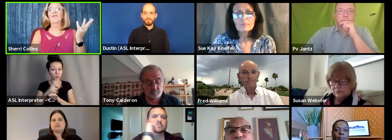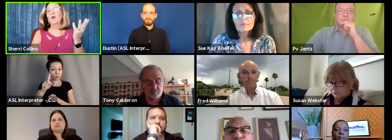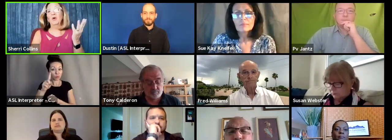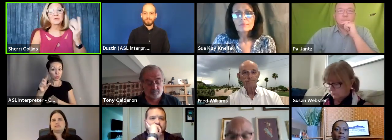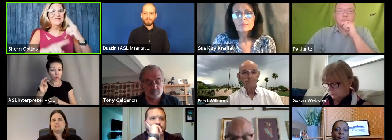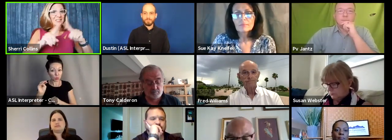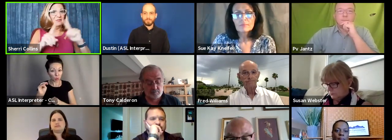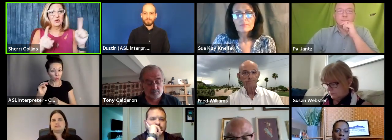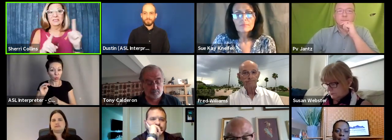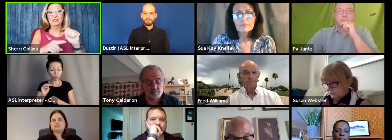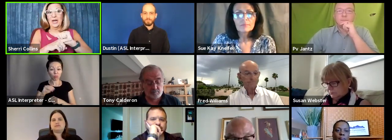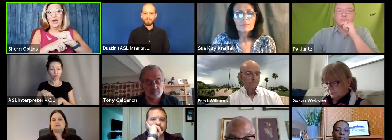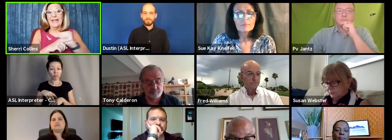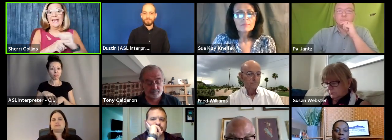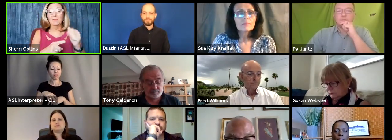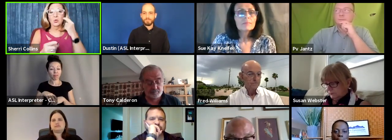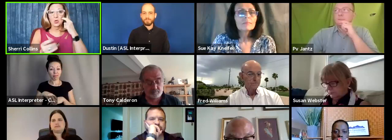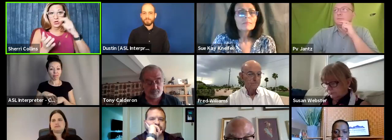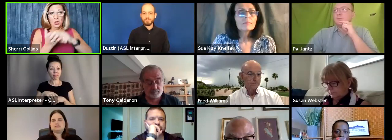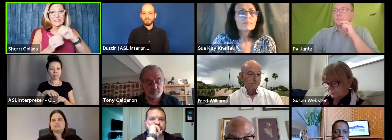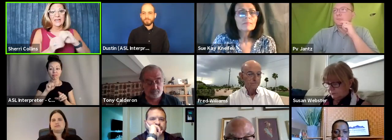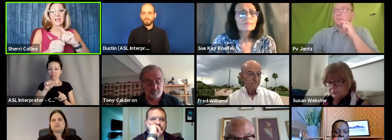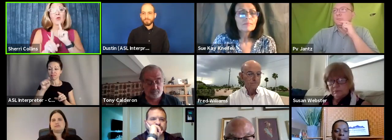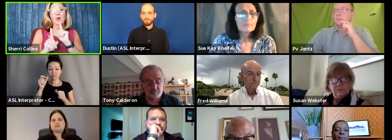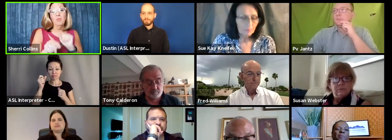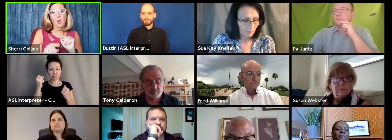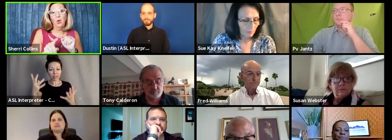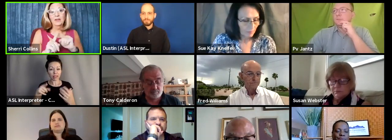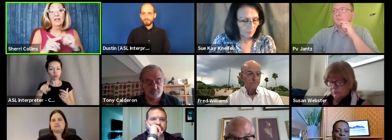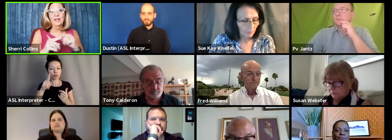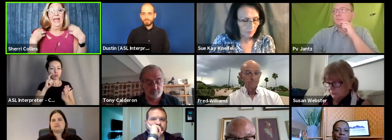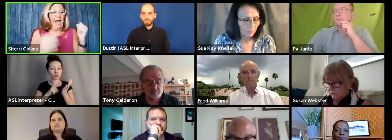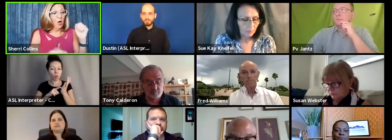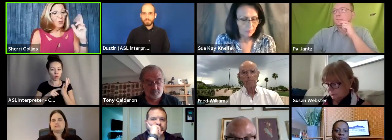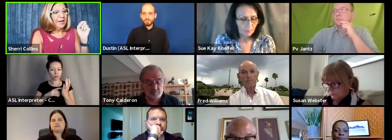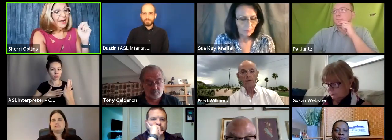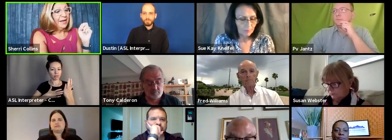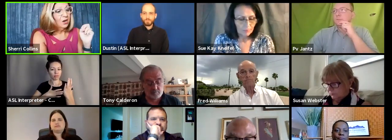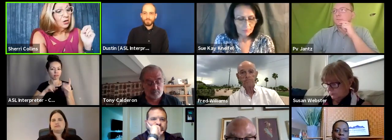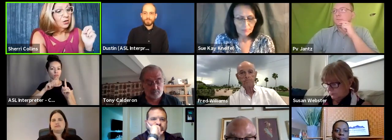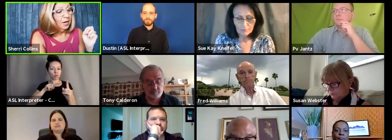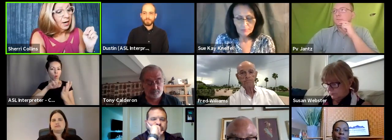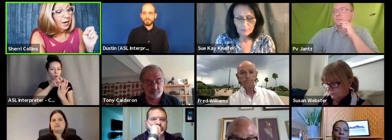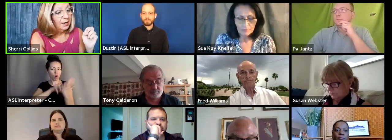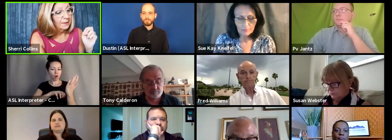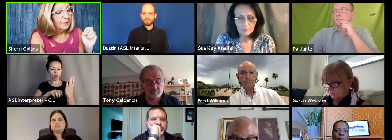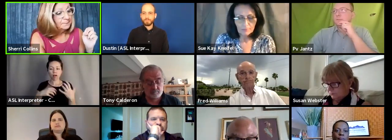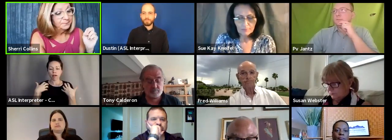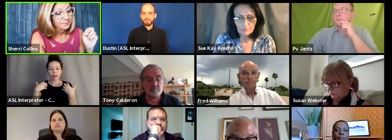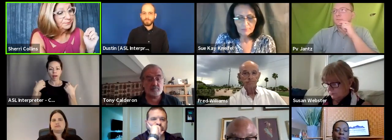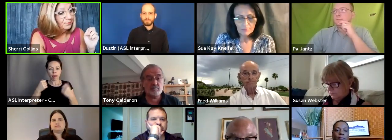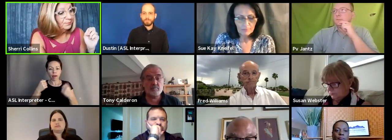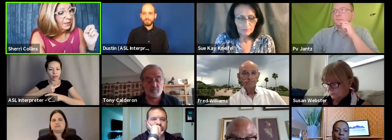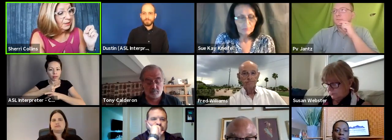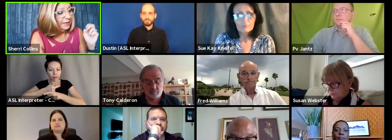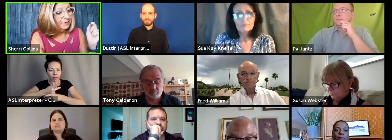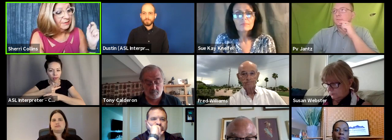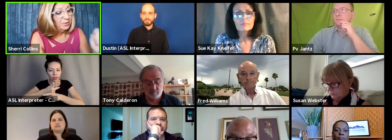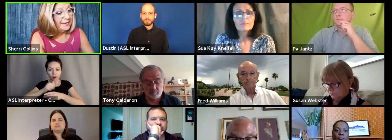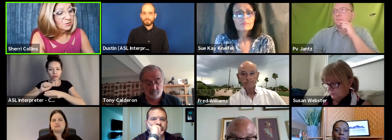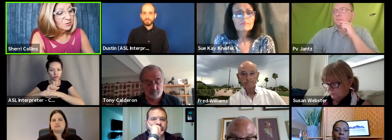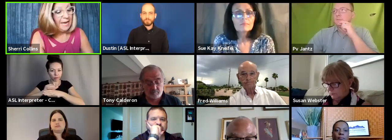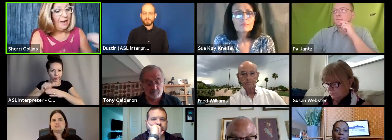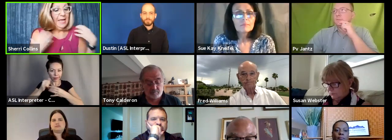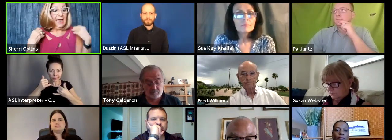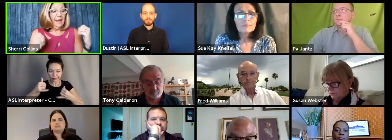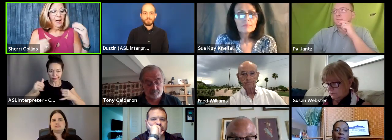Offers several different training, as you will notice in our report. Healthcare, I have it